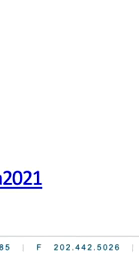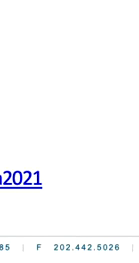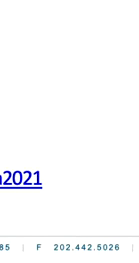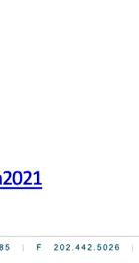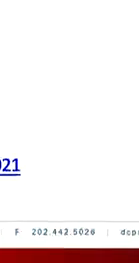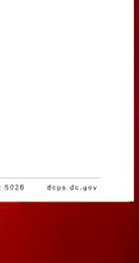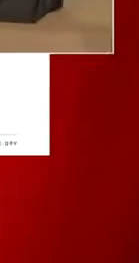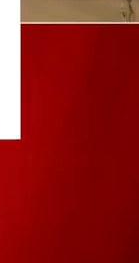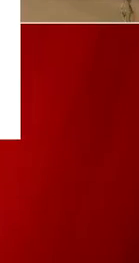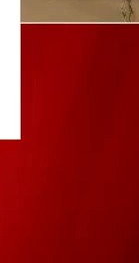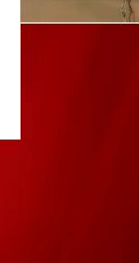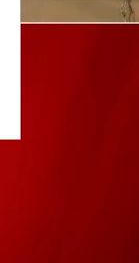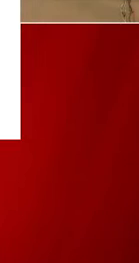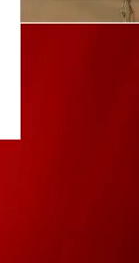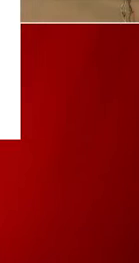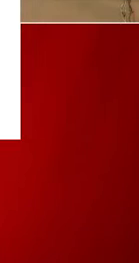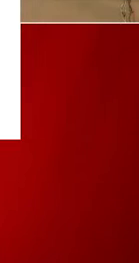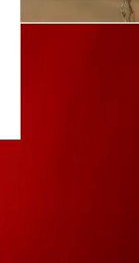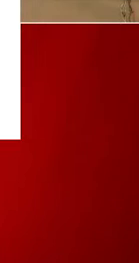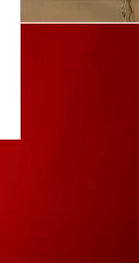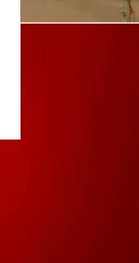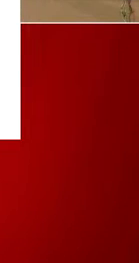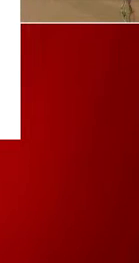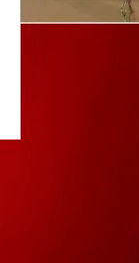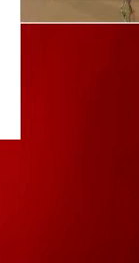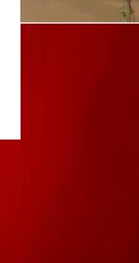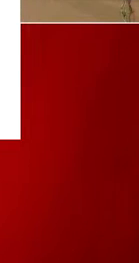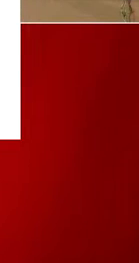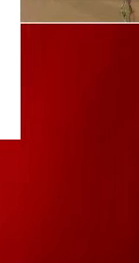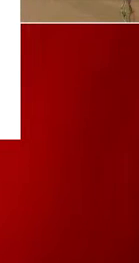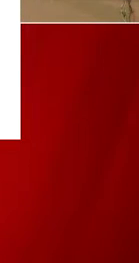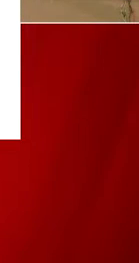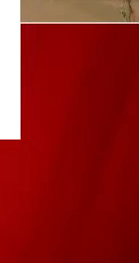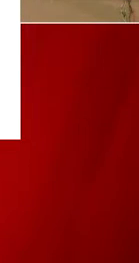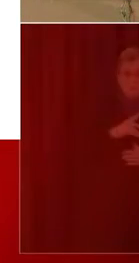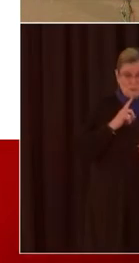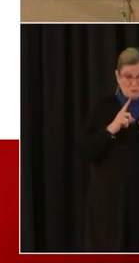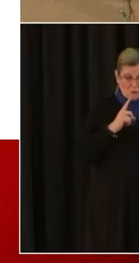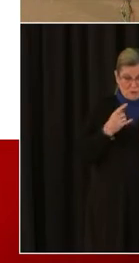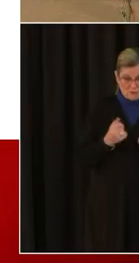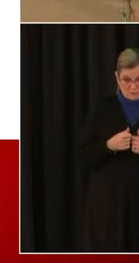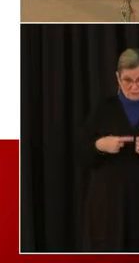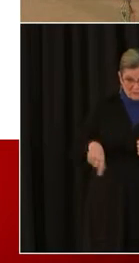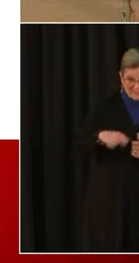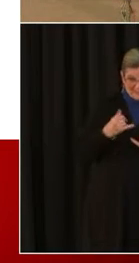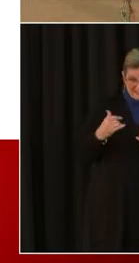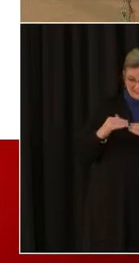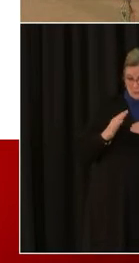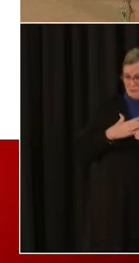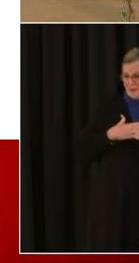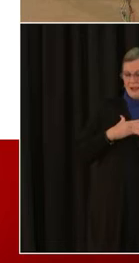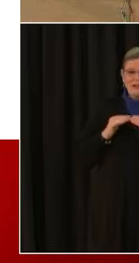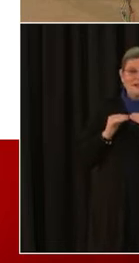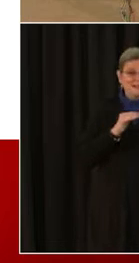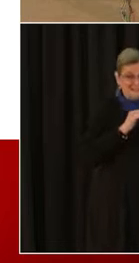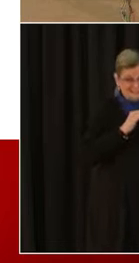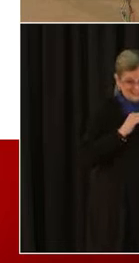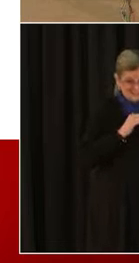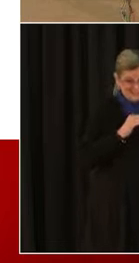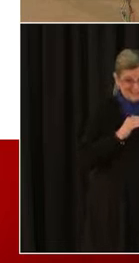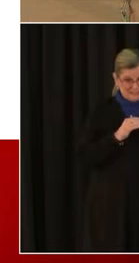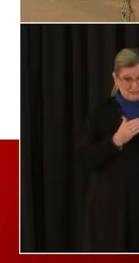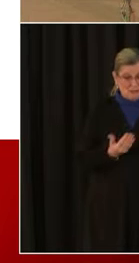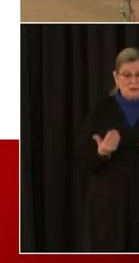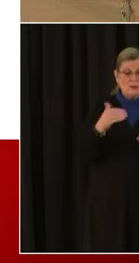for joining us. It is my pleasure to talk a little bit this evening with my colleagues about our reopening for schools